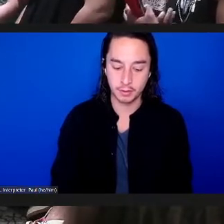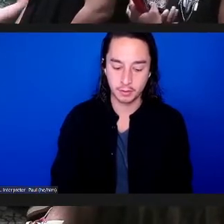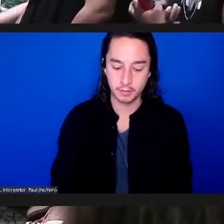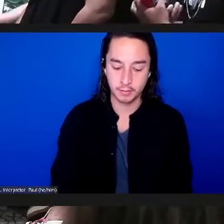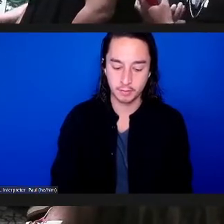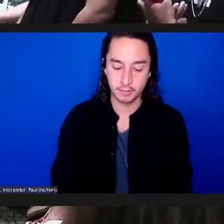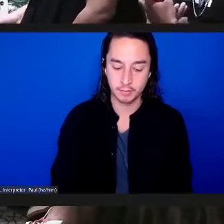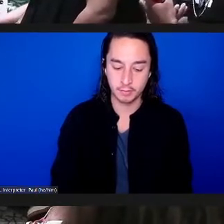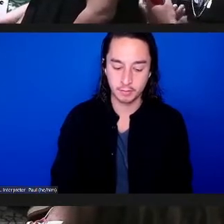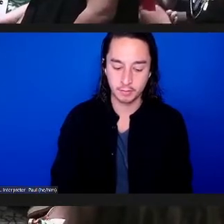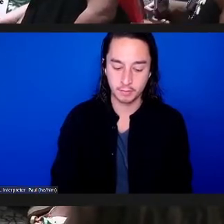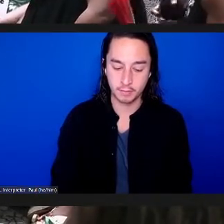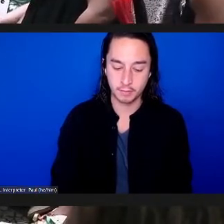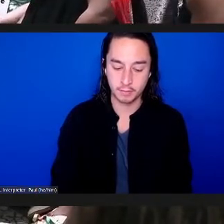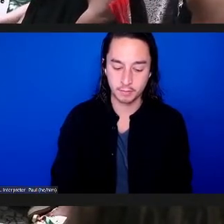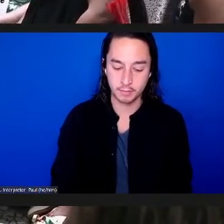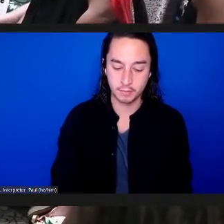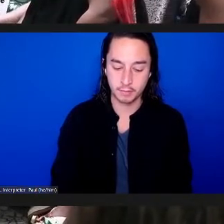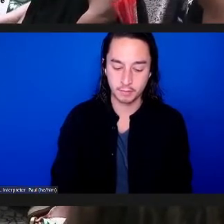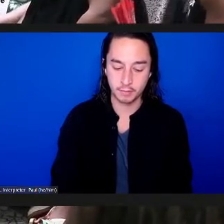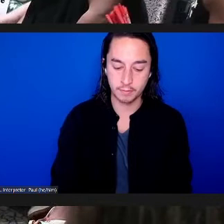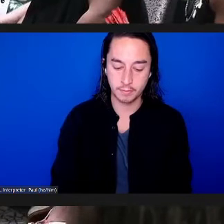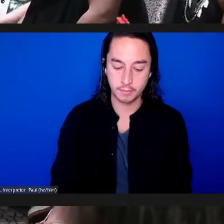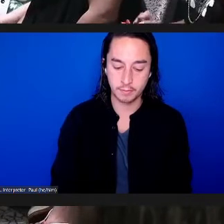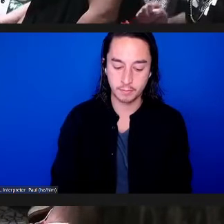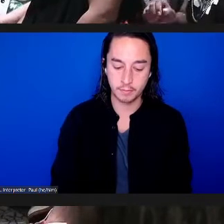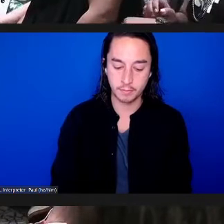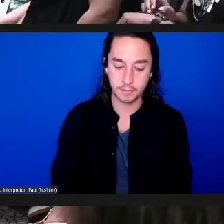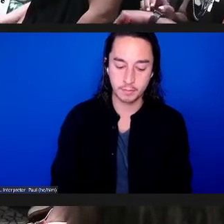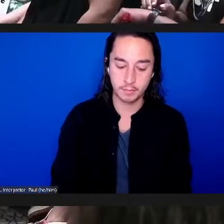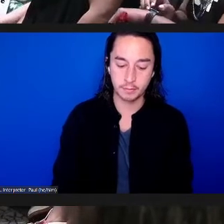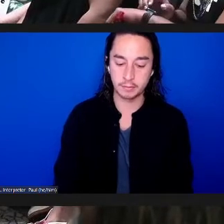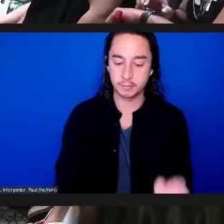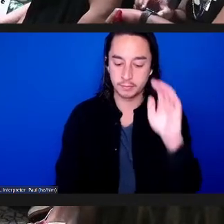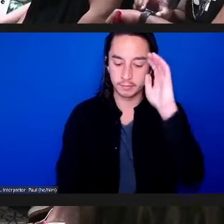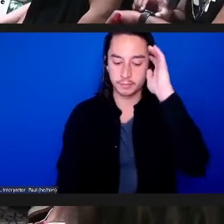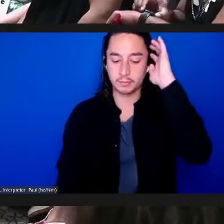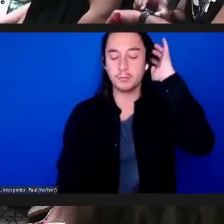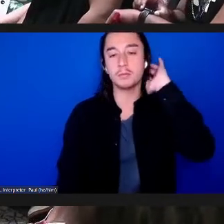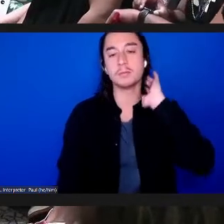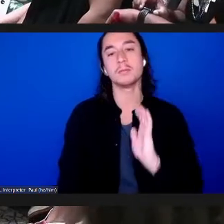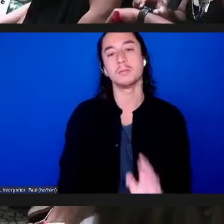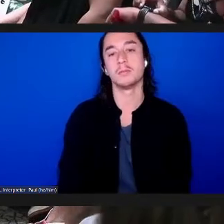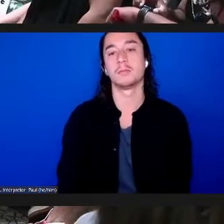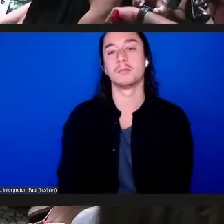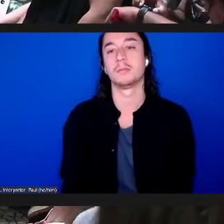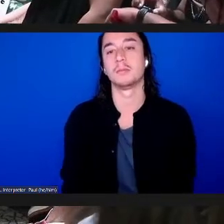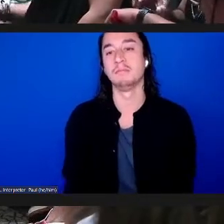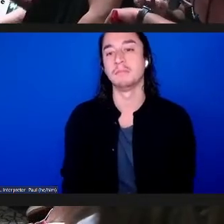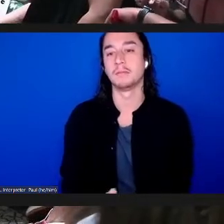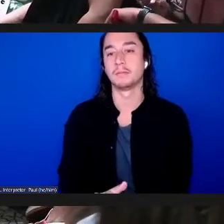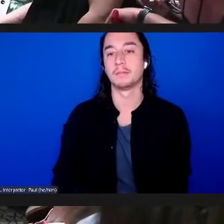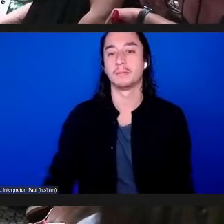That's always my biggest fear. Most traumatic moments. Oh no,